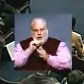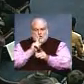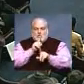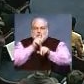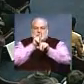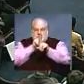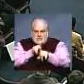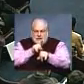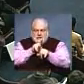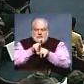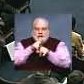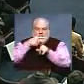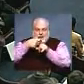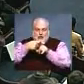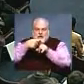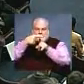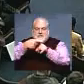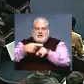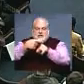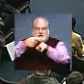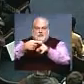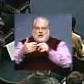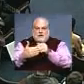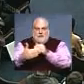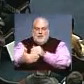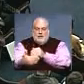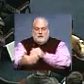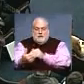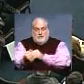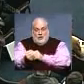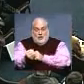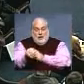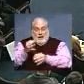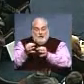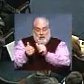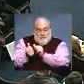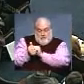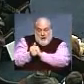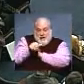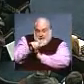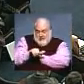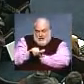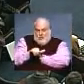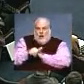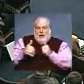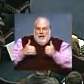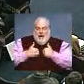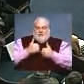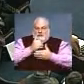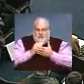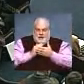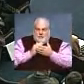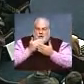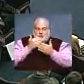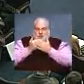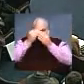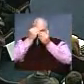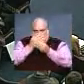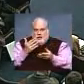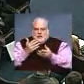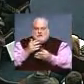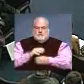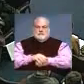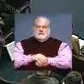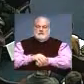the major intersections and so forth. So if we pass this, we will have some real data.